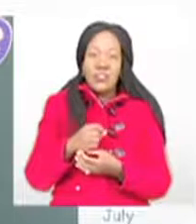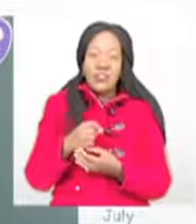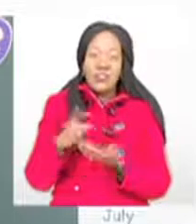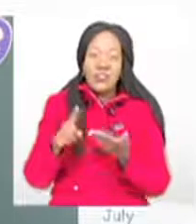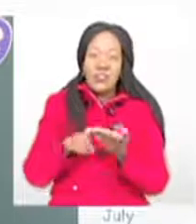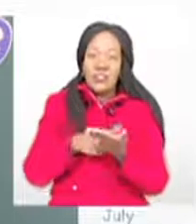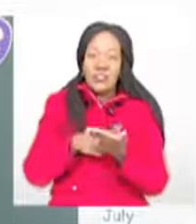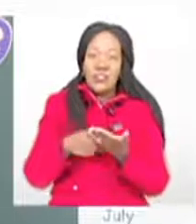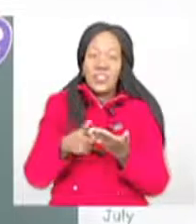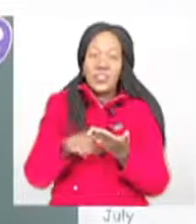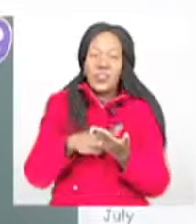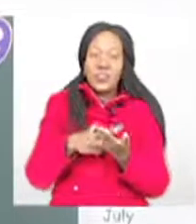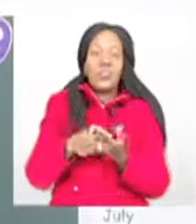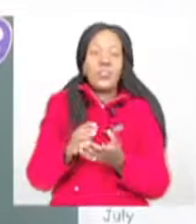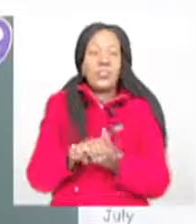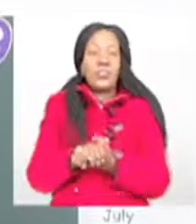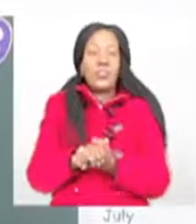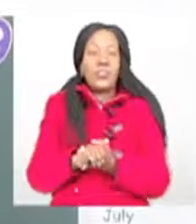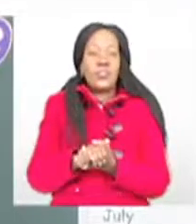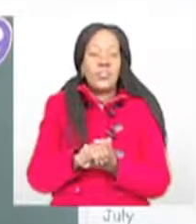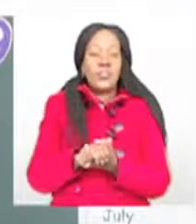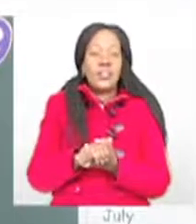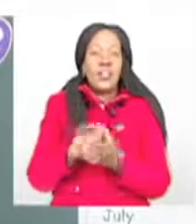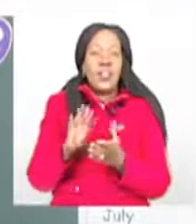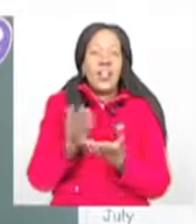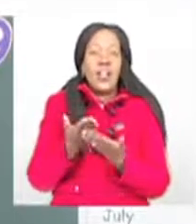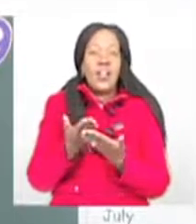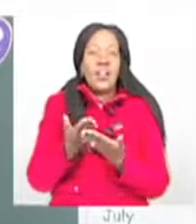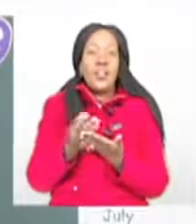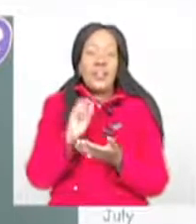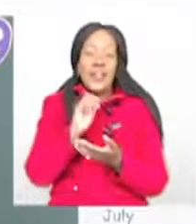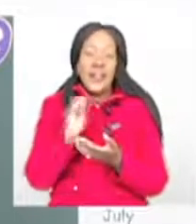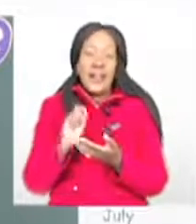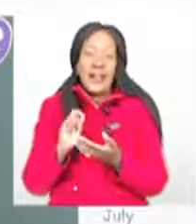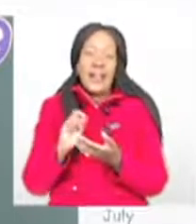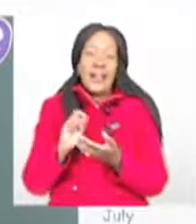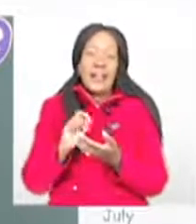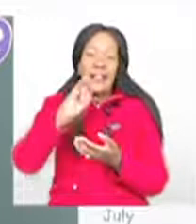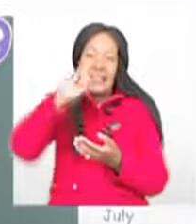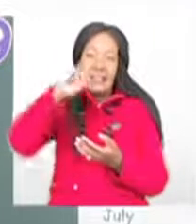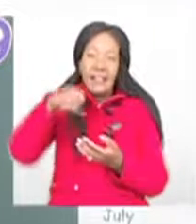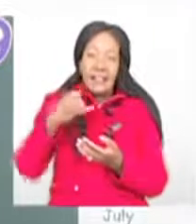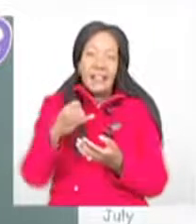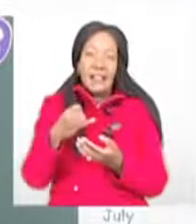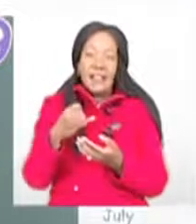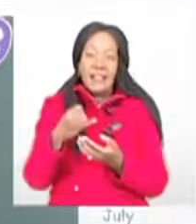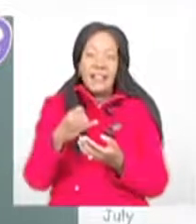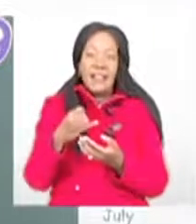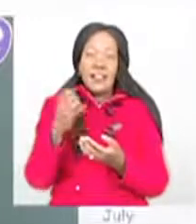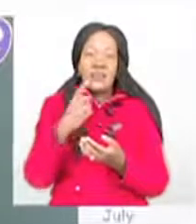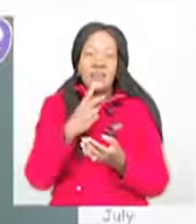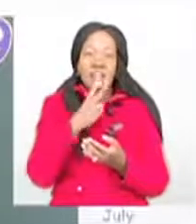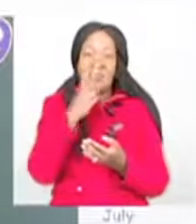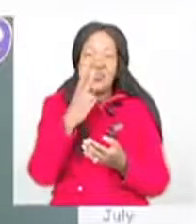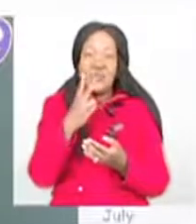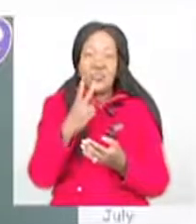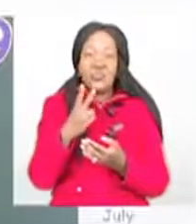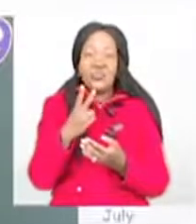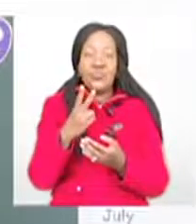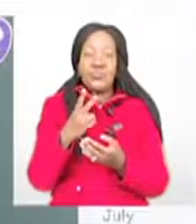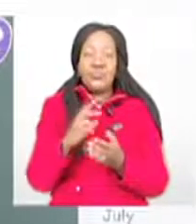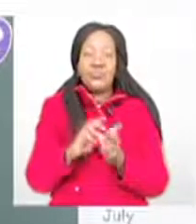form the letter J? I will show you. Look at the board as I am going to